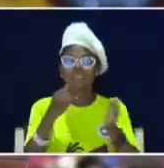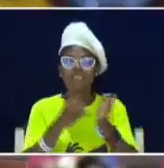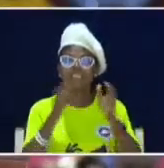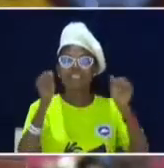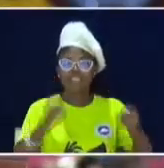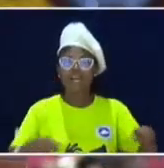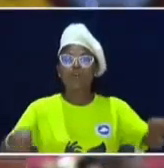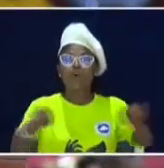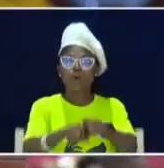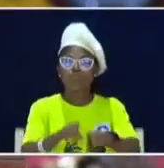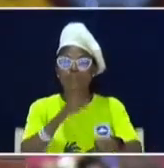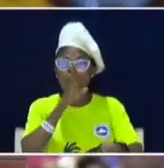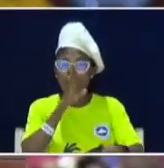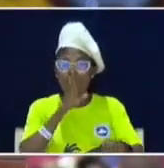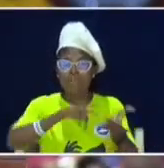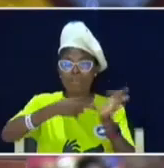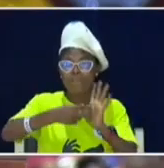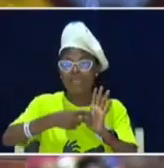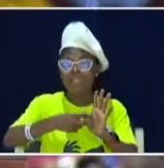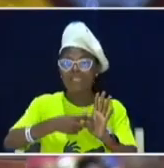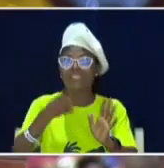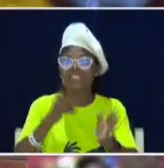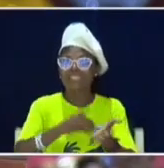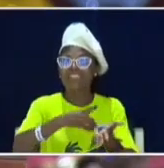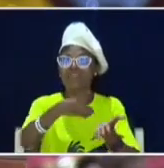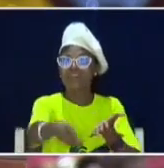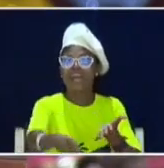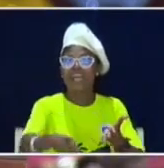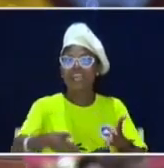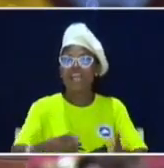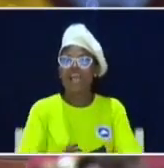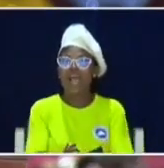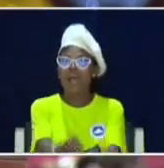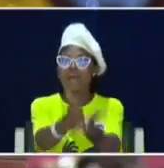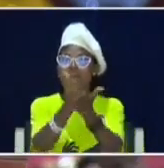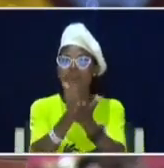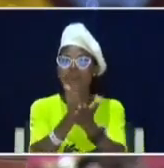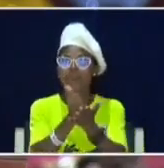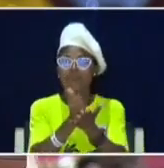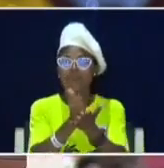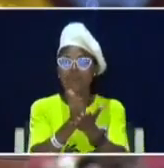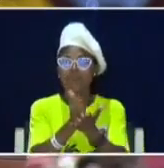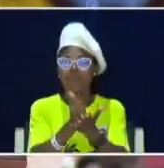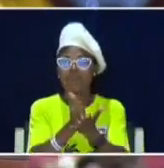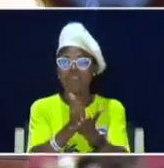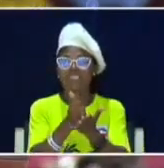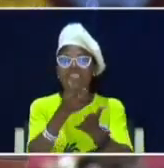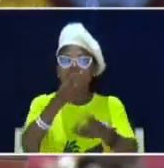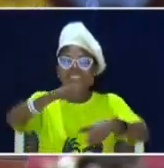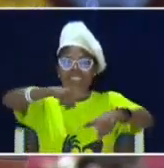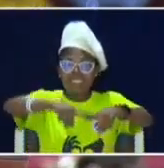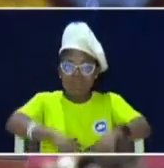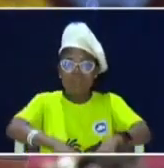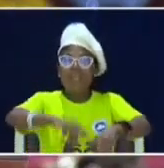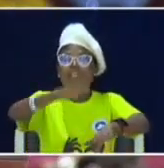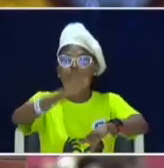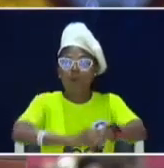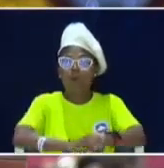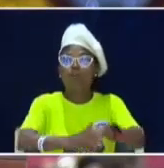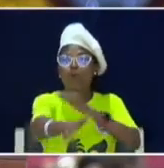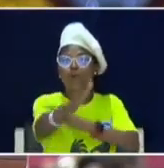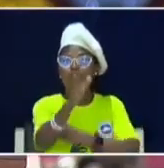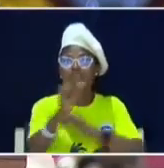divine help. It could also mean depending on God's ability.